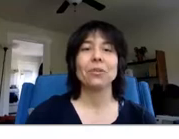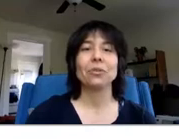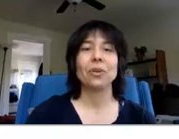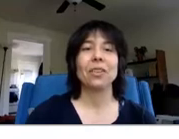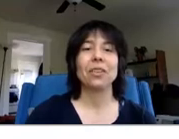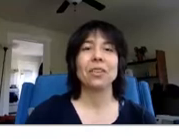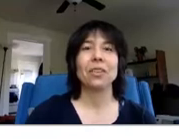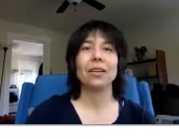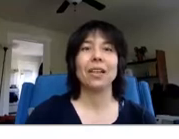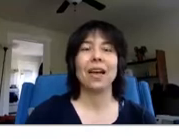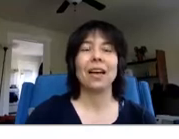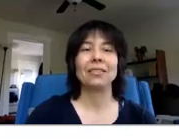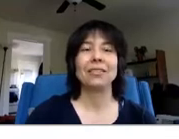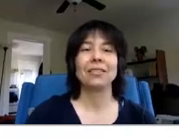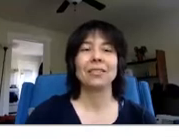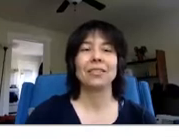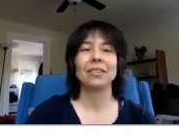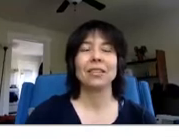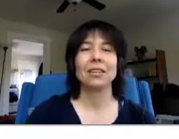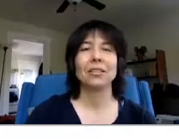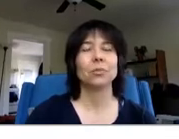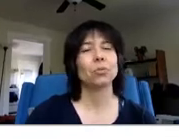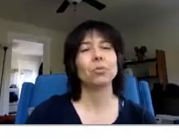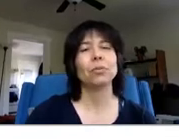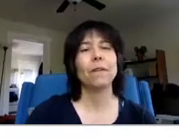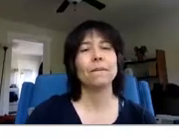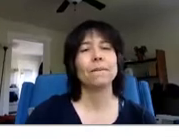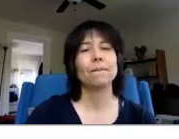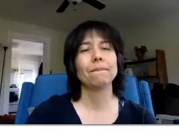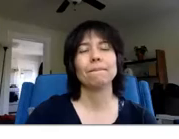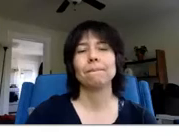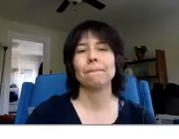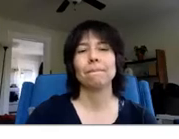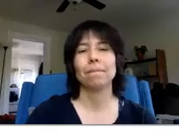What goes with the glass? A spoon?